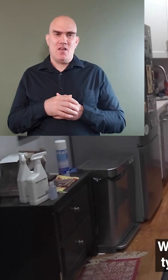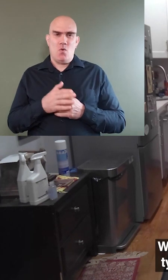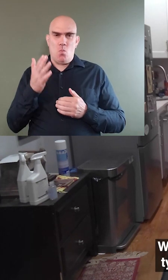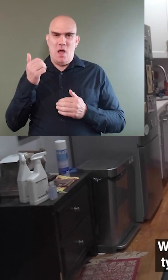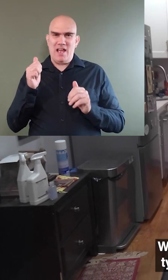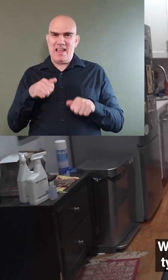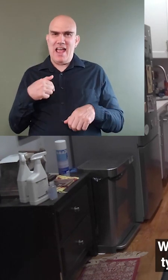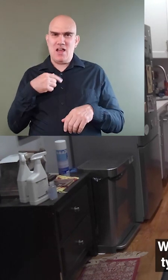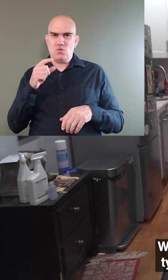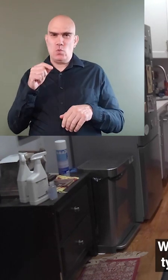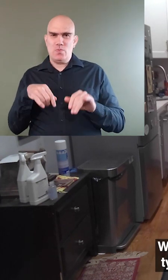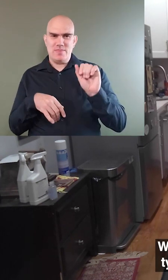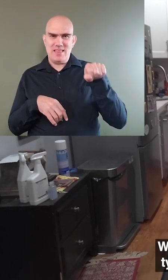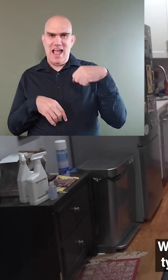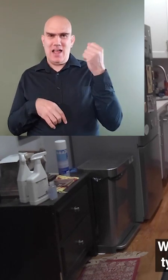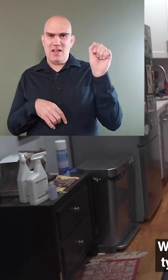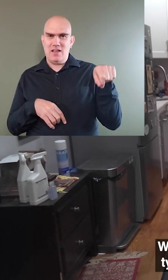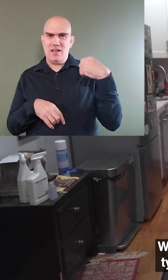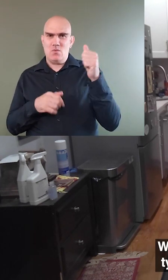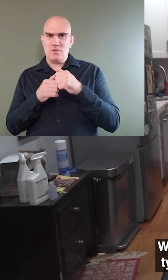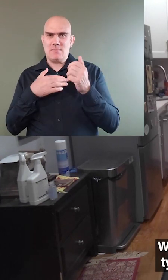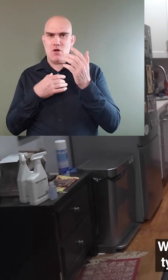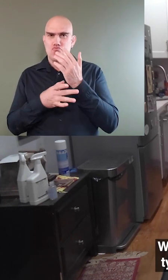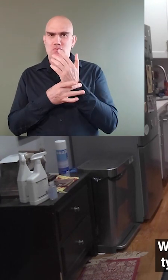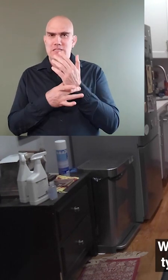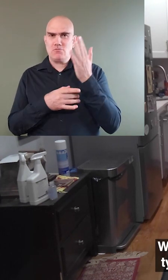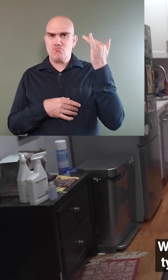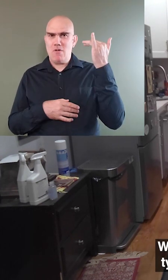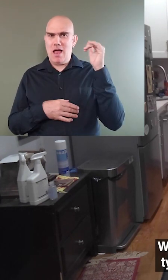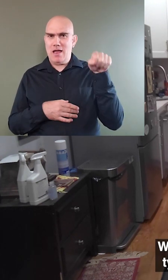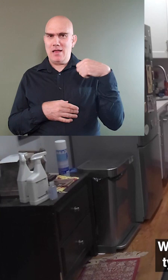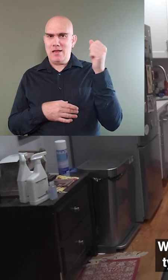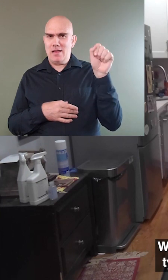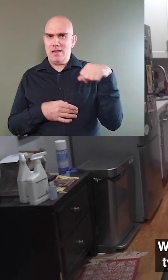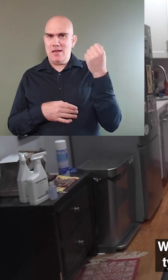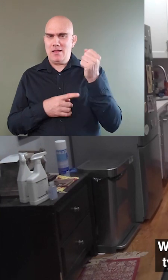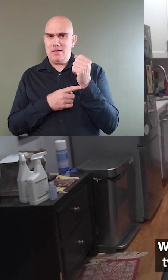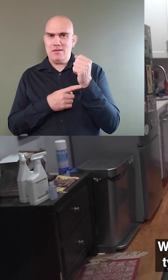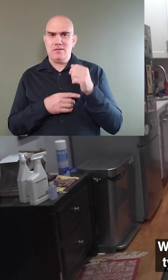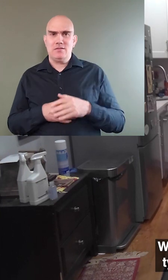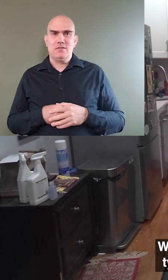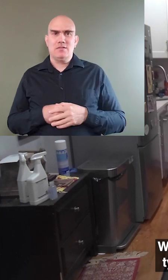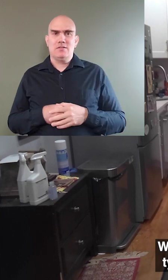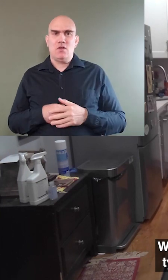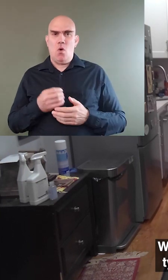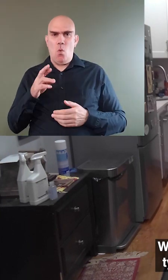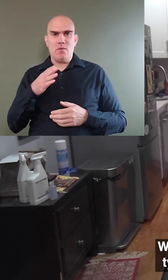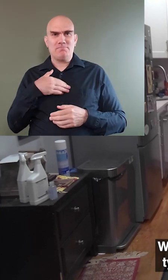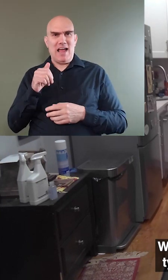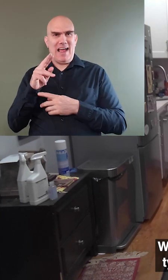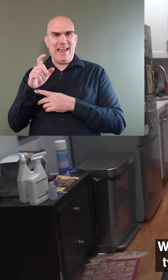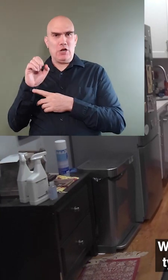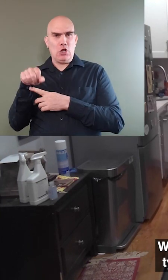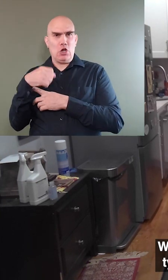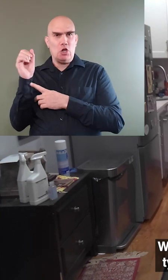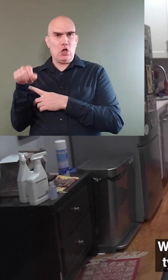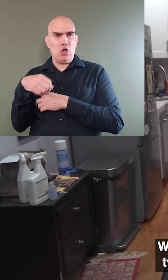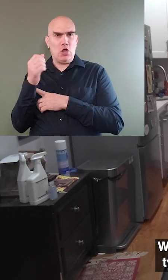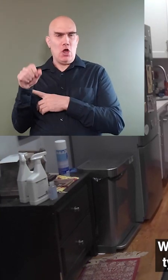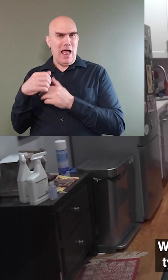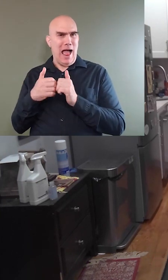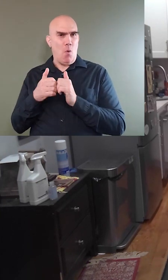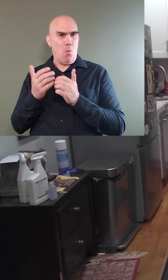I make this circly type shape with my wrist? Why can I make this circly type thing with